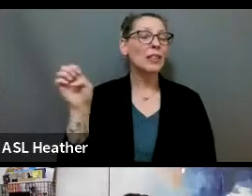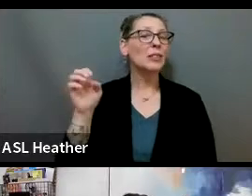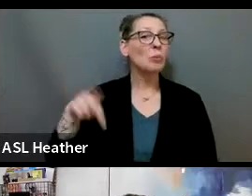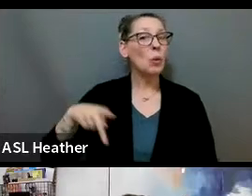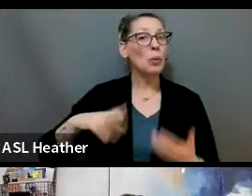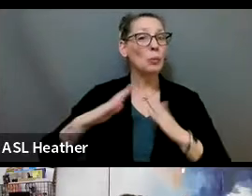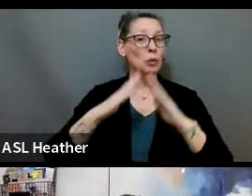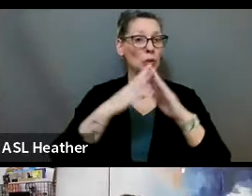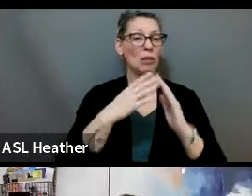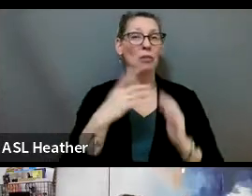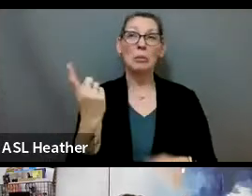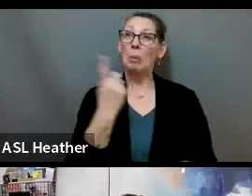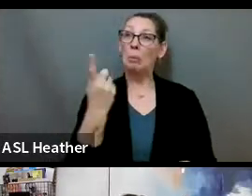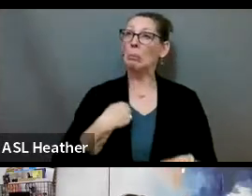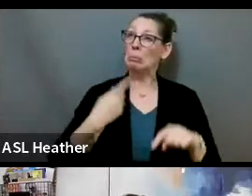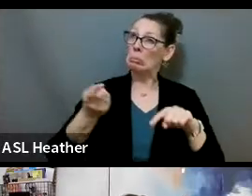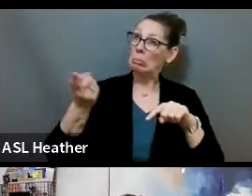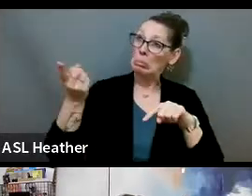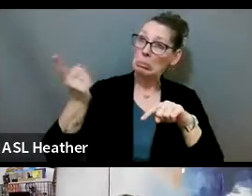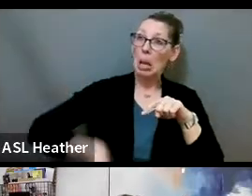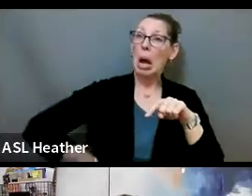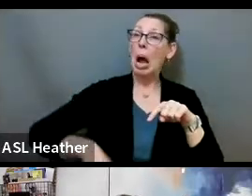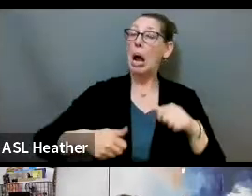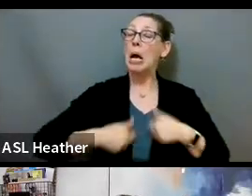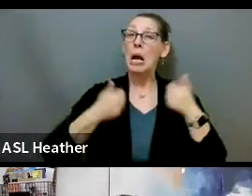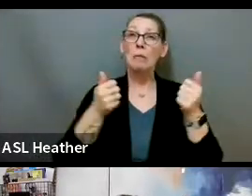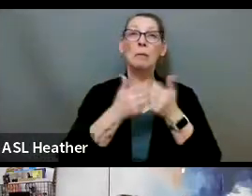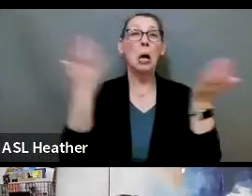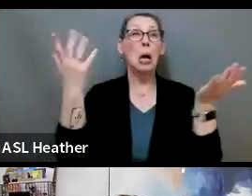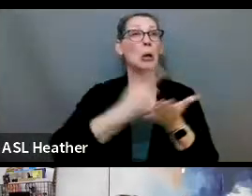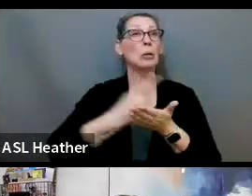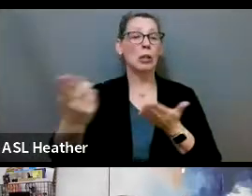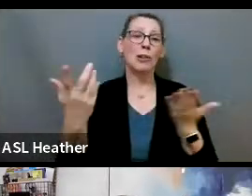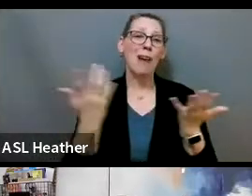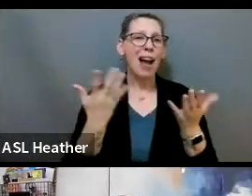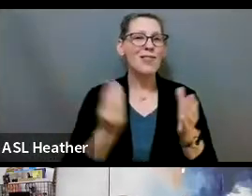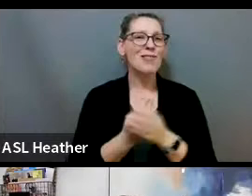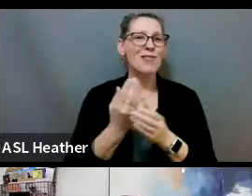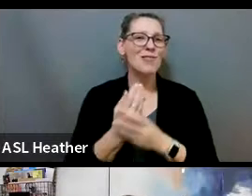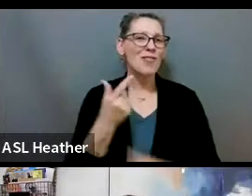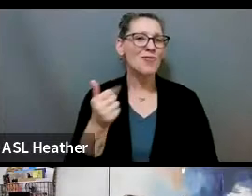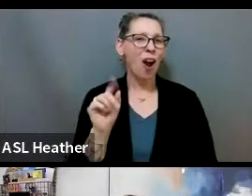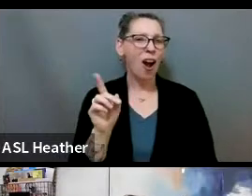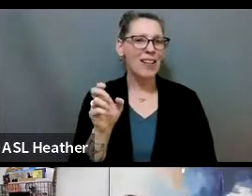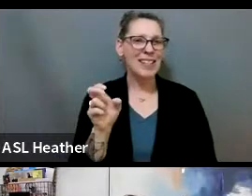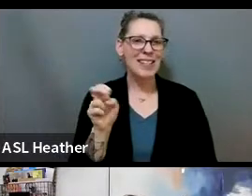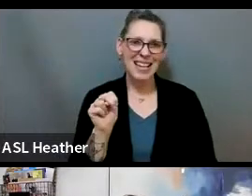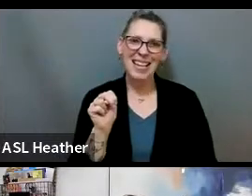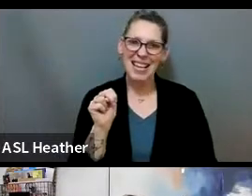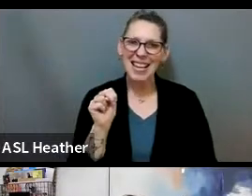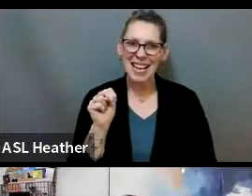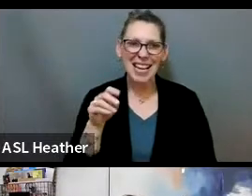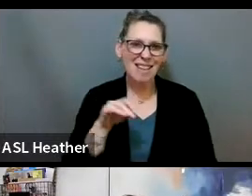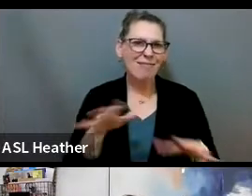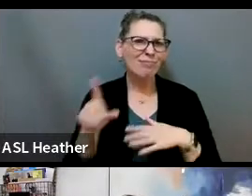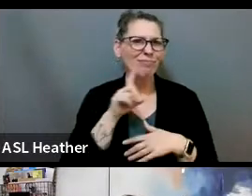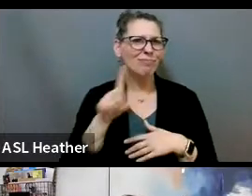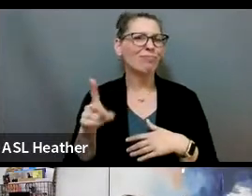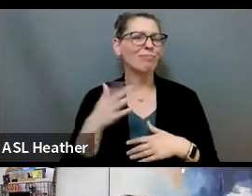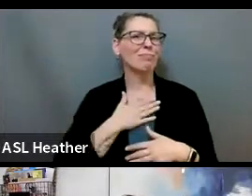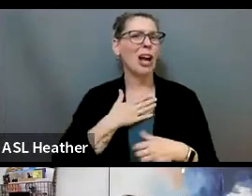And something I couldn't go without these days probably is gardening. I just really, really like it. It's kind of stress relief for me.